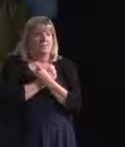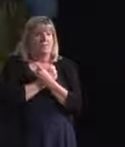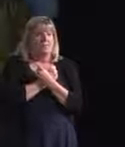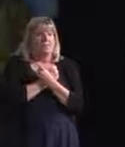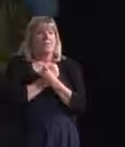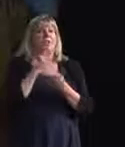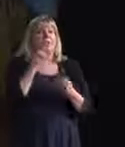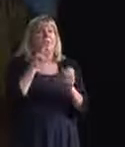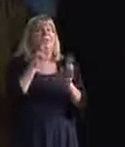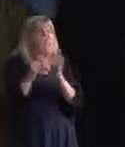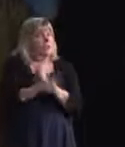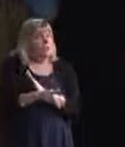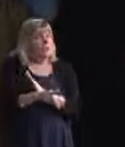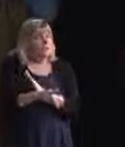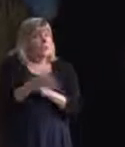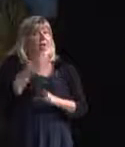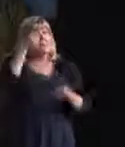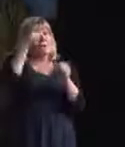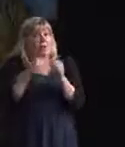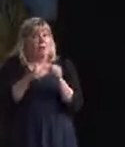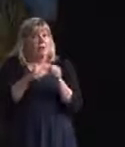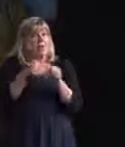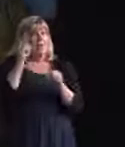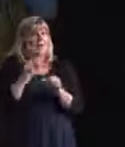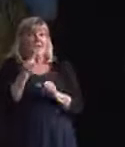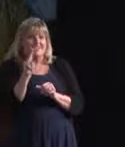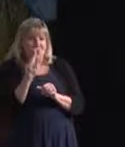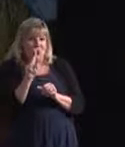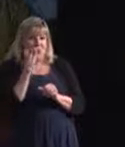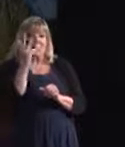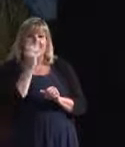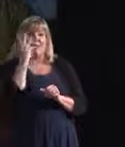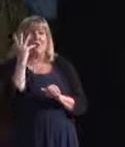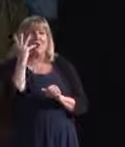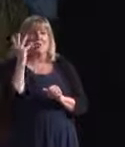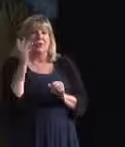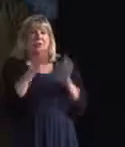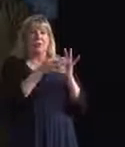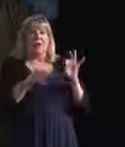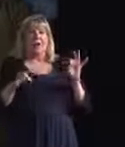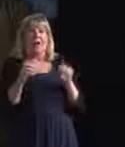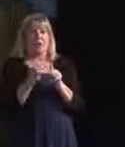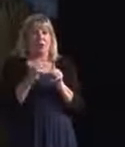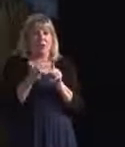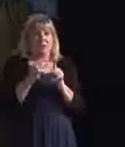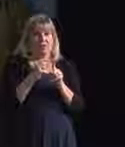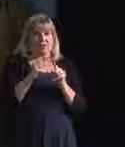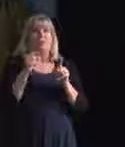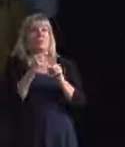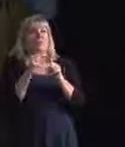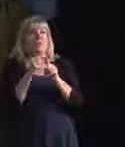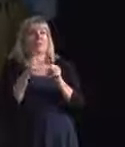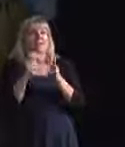To be killed and remembered for a single beautiful string of words, words that